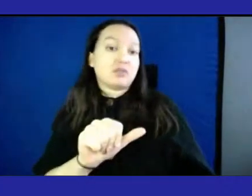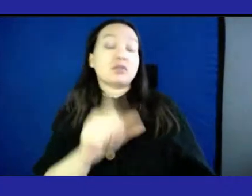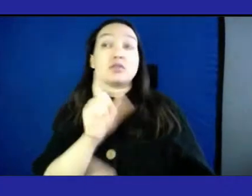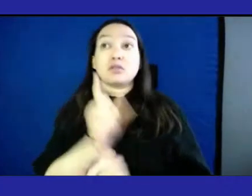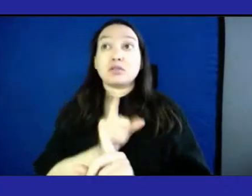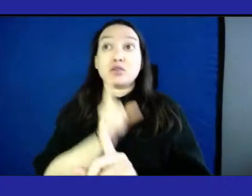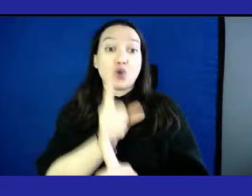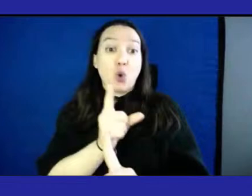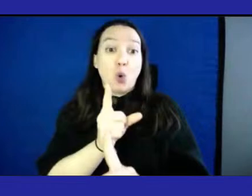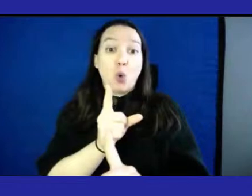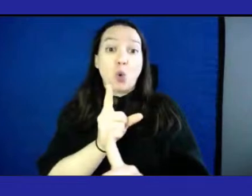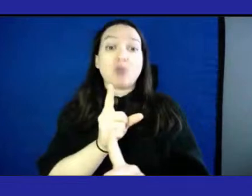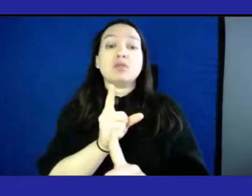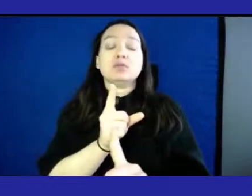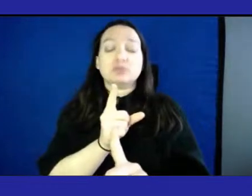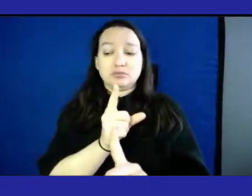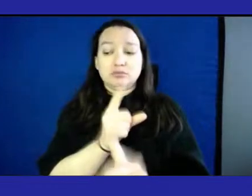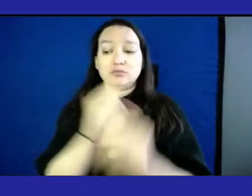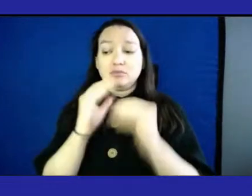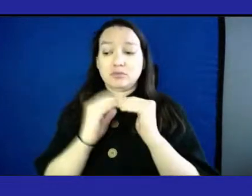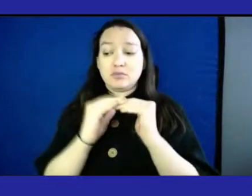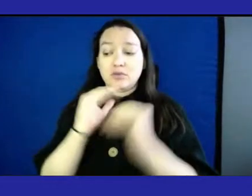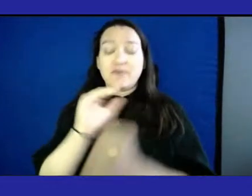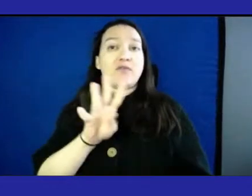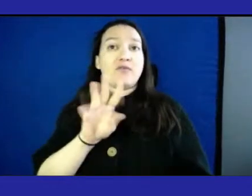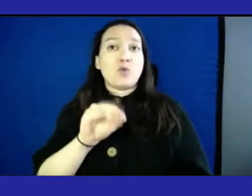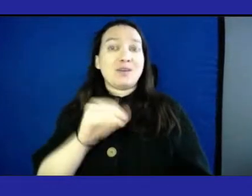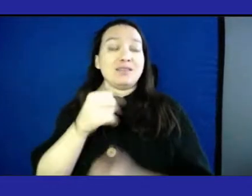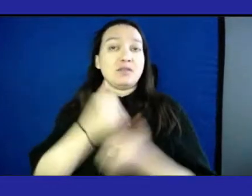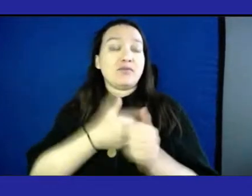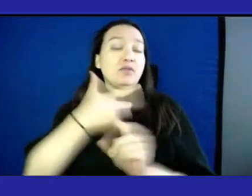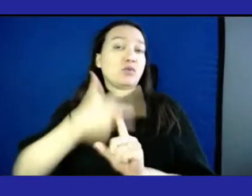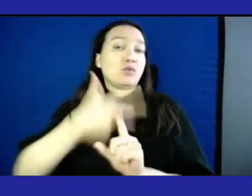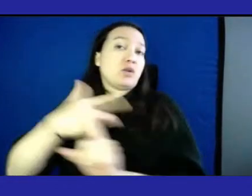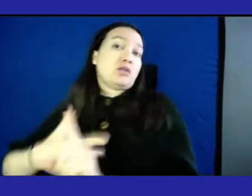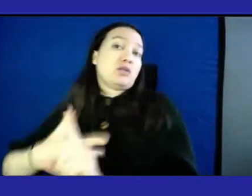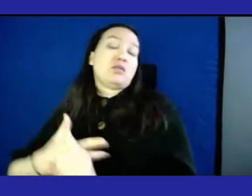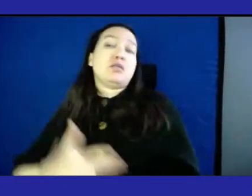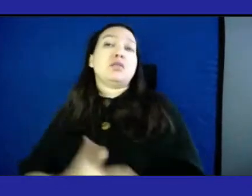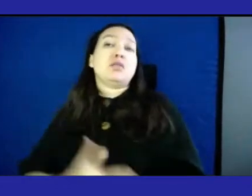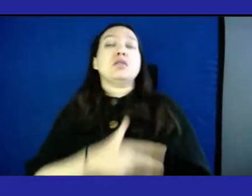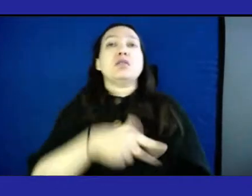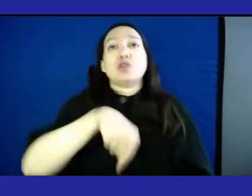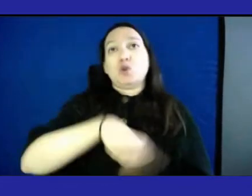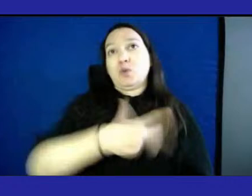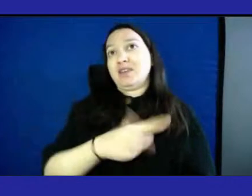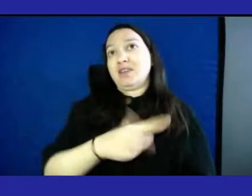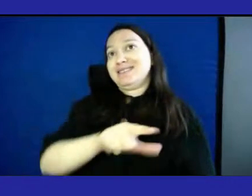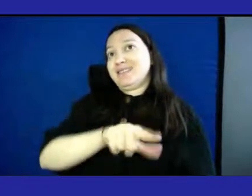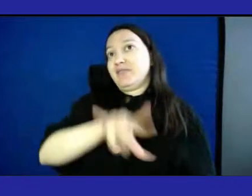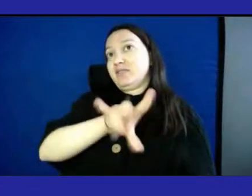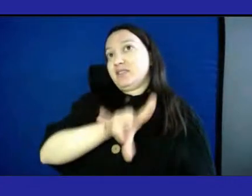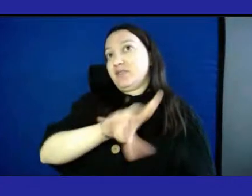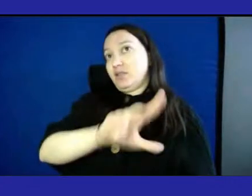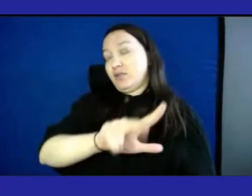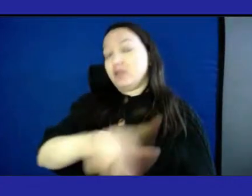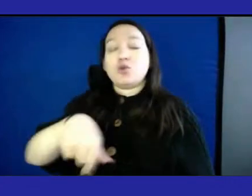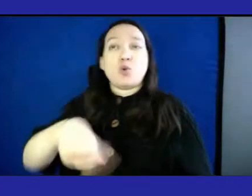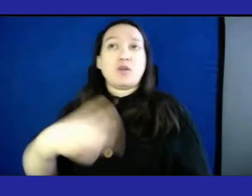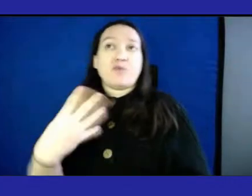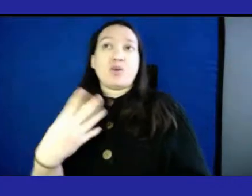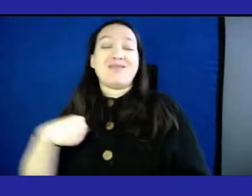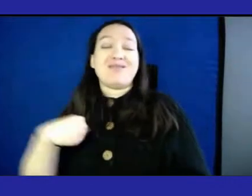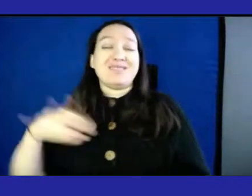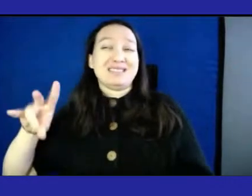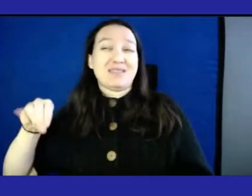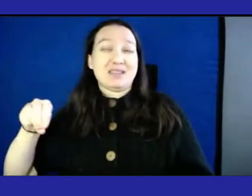to have over 40 per quarter. In quarter 3 of 23, we had 73. In quarter 4, we had 70. So these